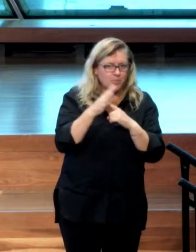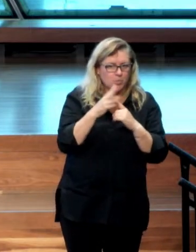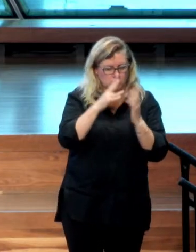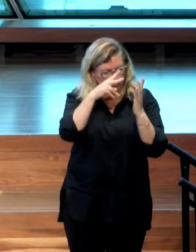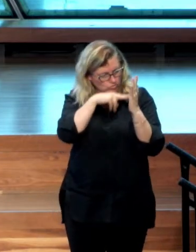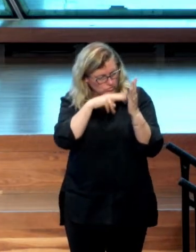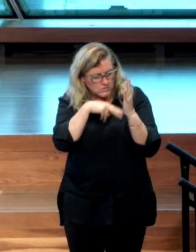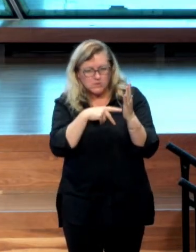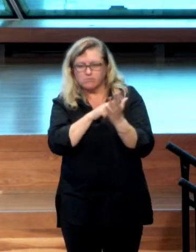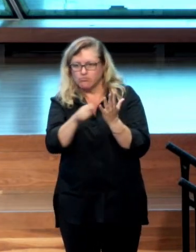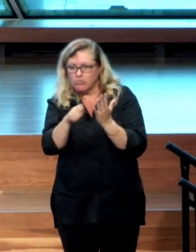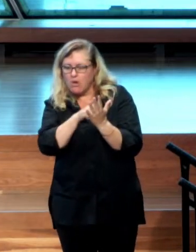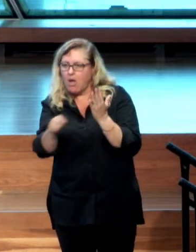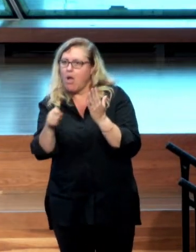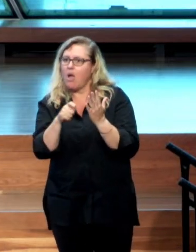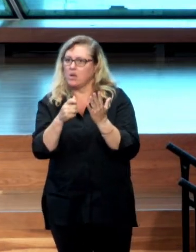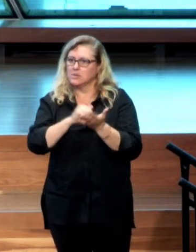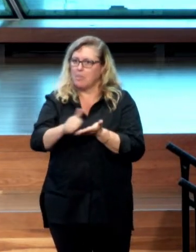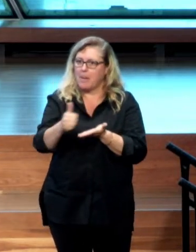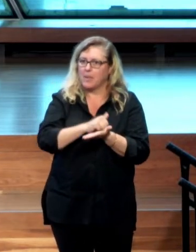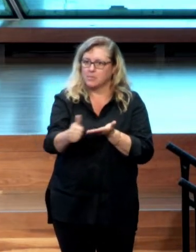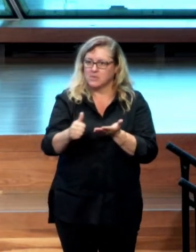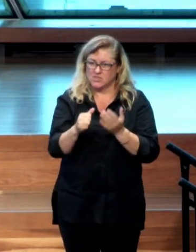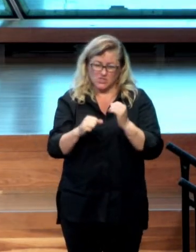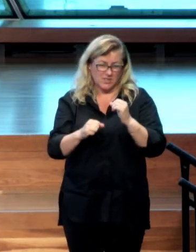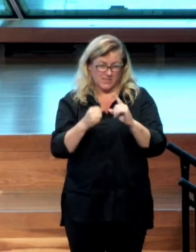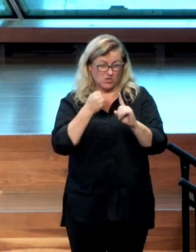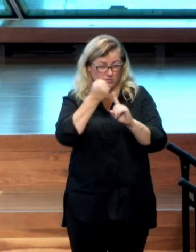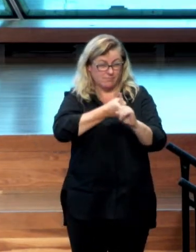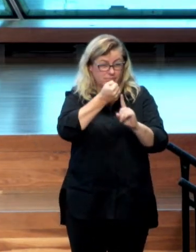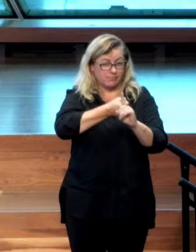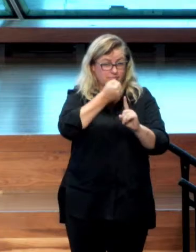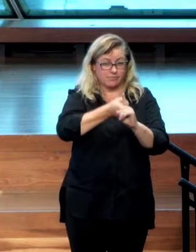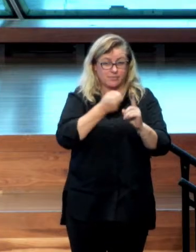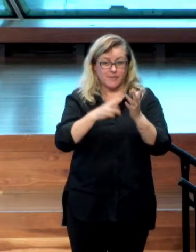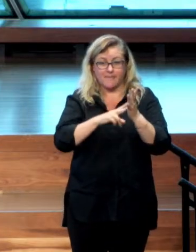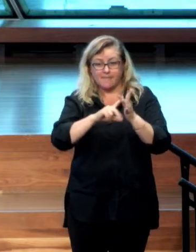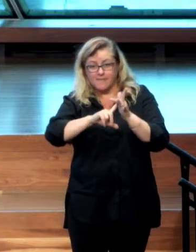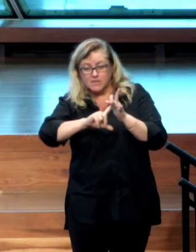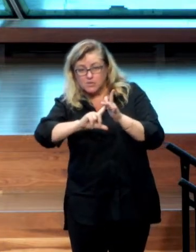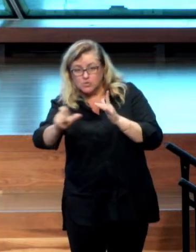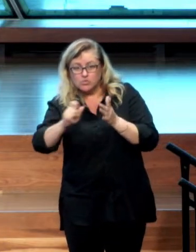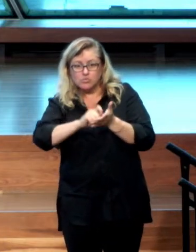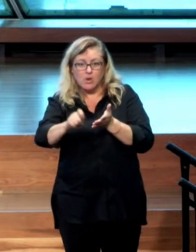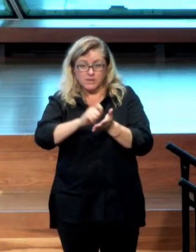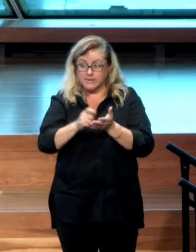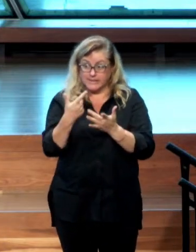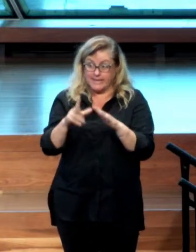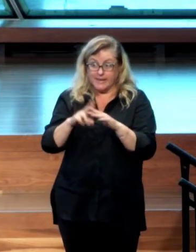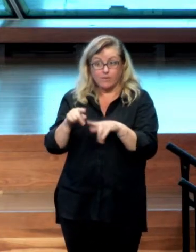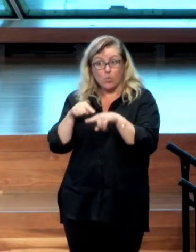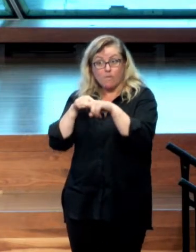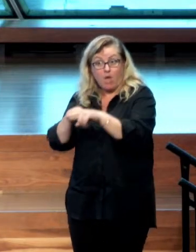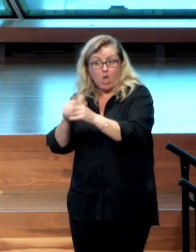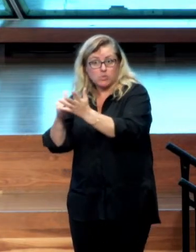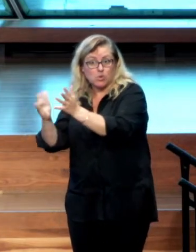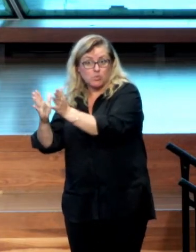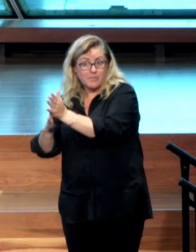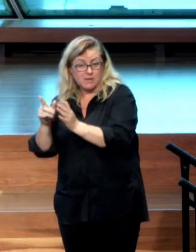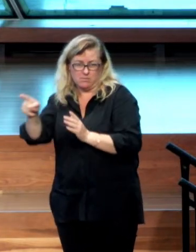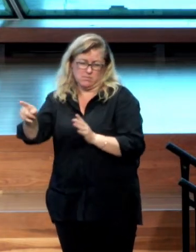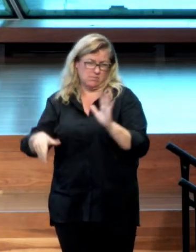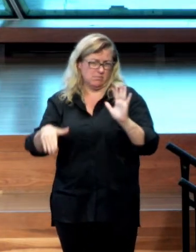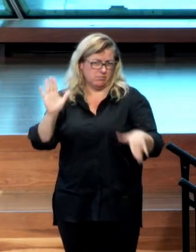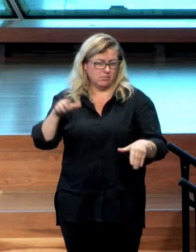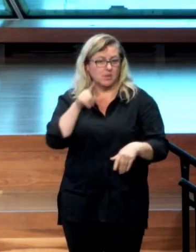publishing, and she advocates for Victorian writers constantly. You follow her on social media or any other forum, she's extraordinary.